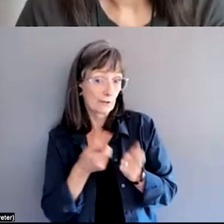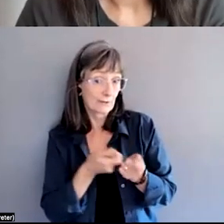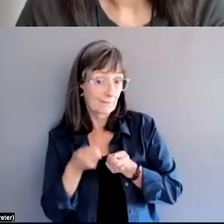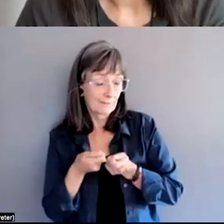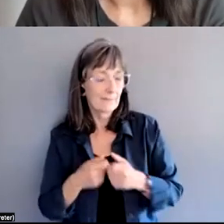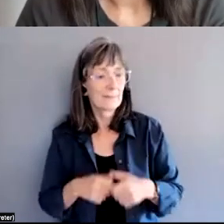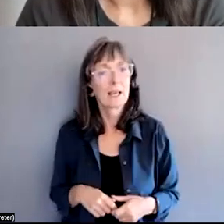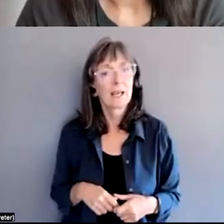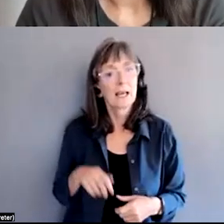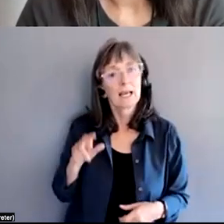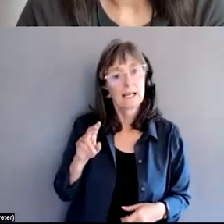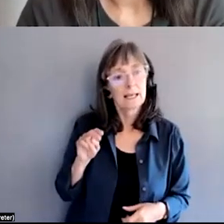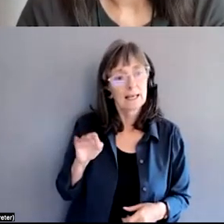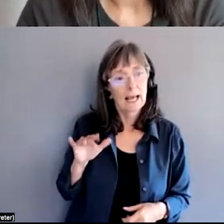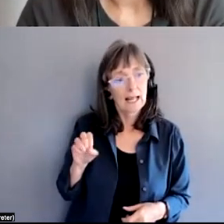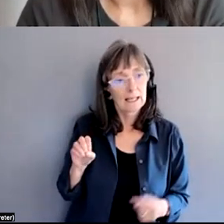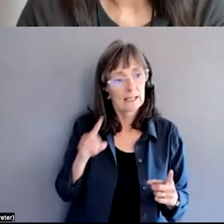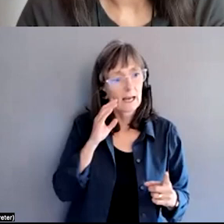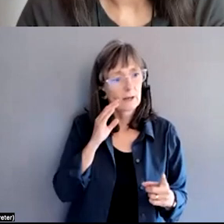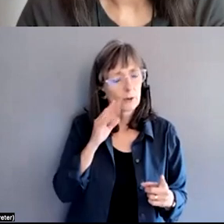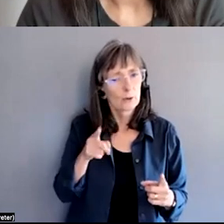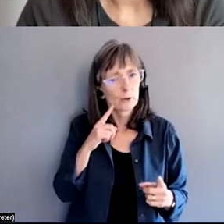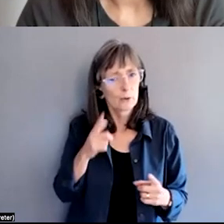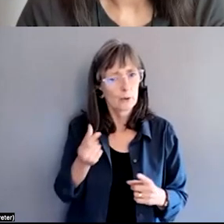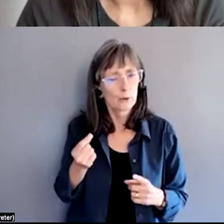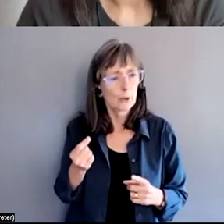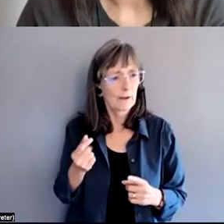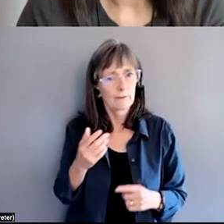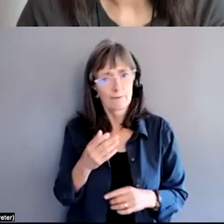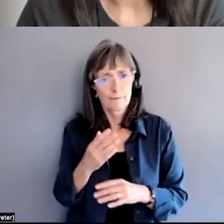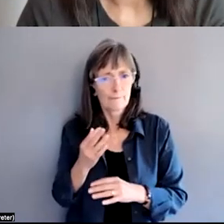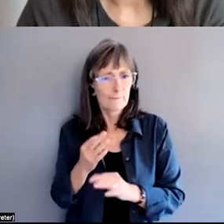lot of work with places like Free Handbooks